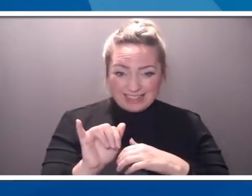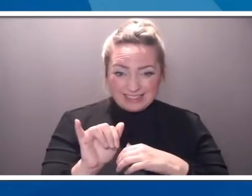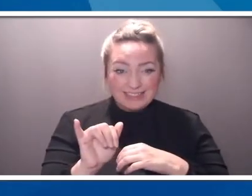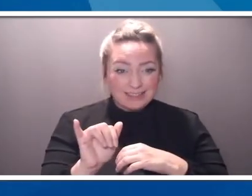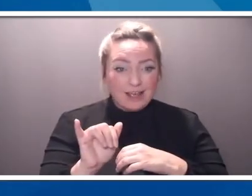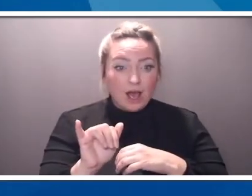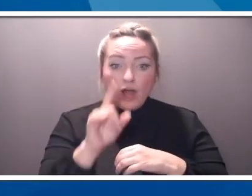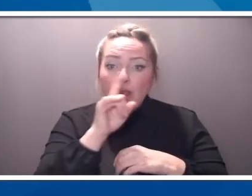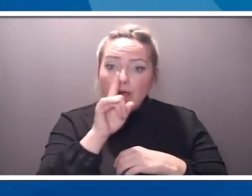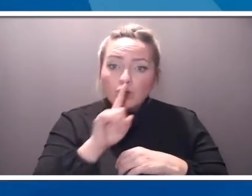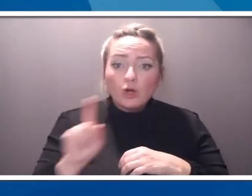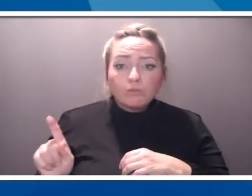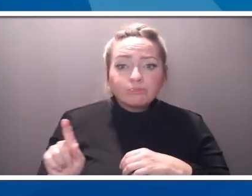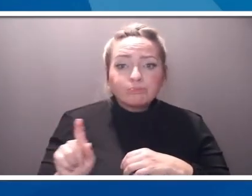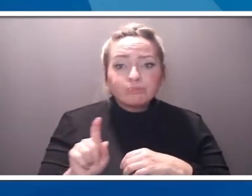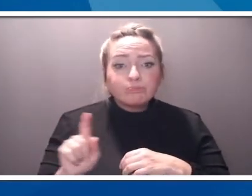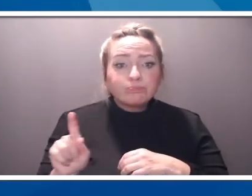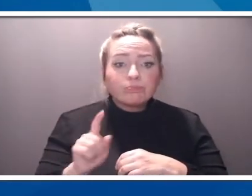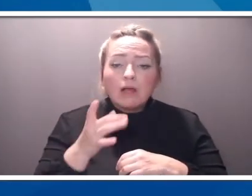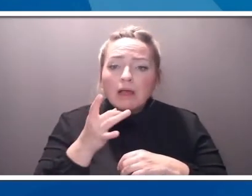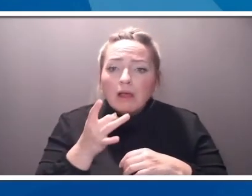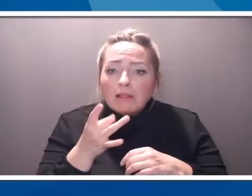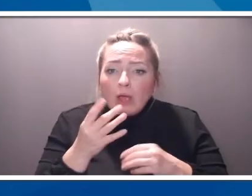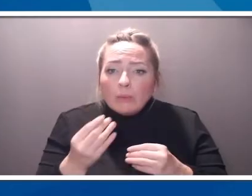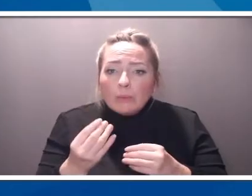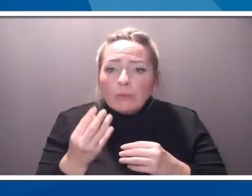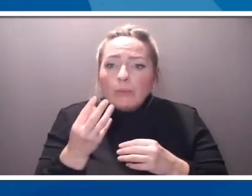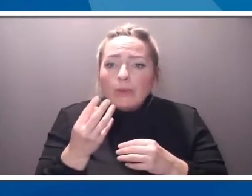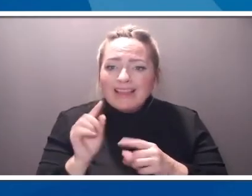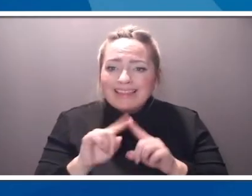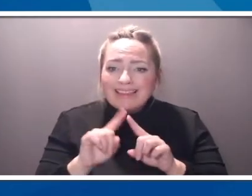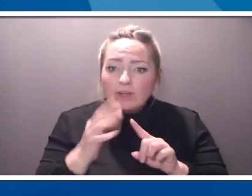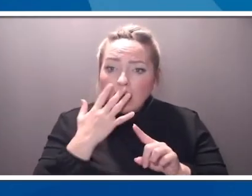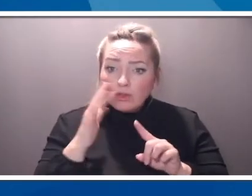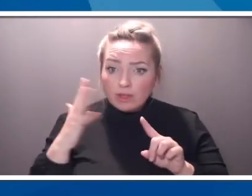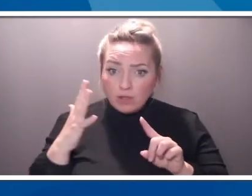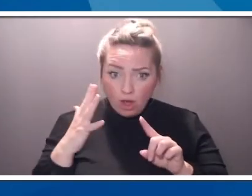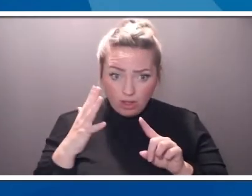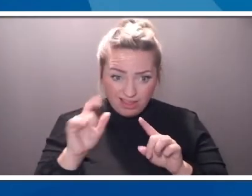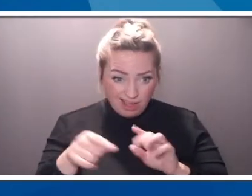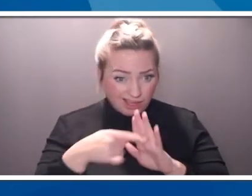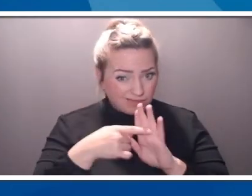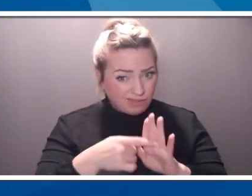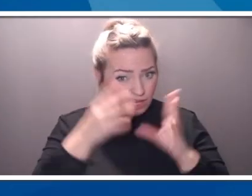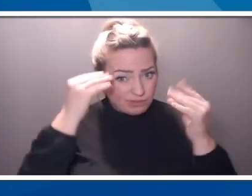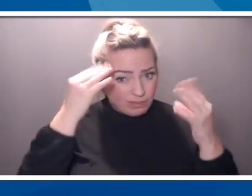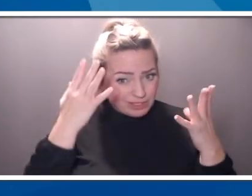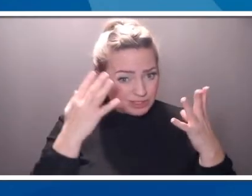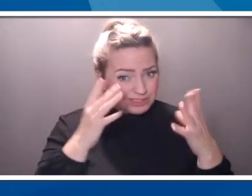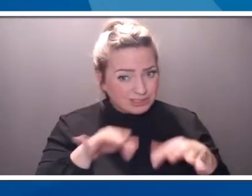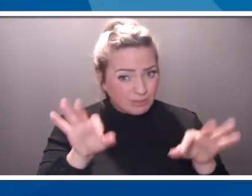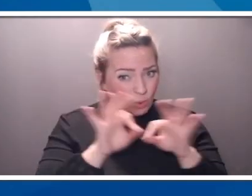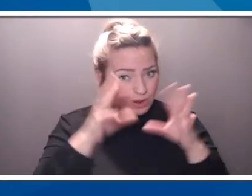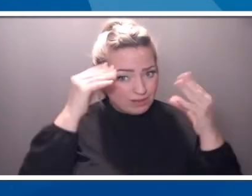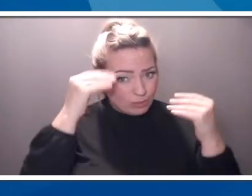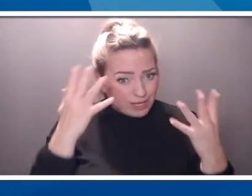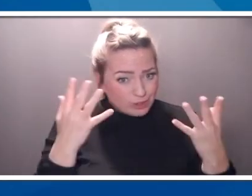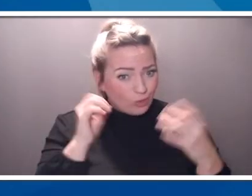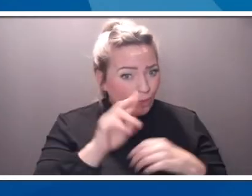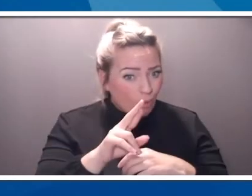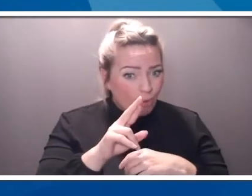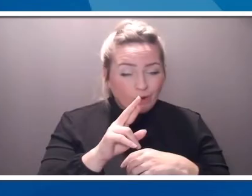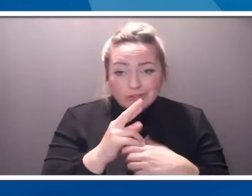is the fact that on hover, it just subtly glows a slightly different color, is that really conveying information?